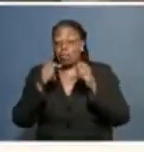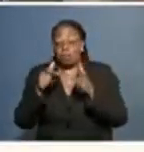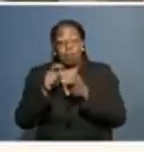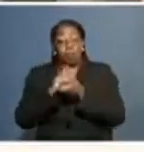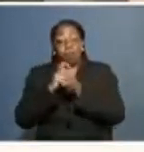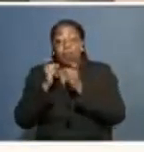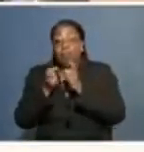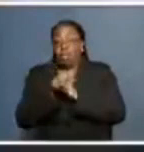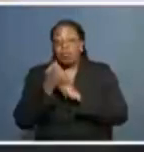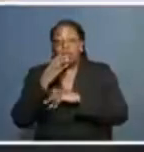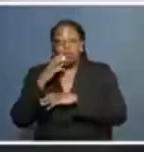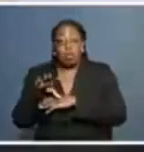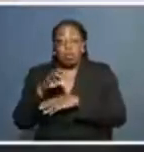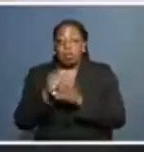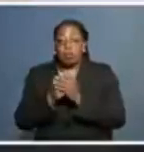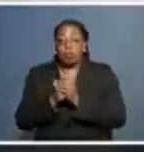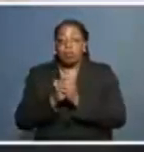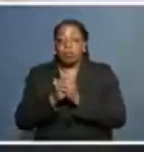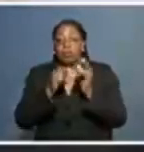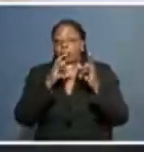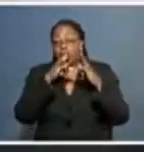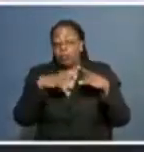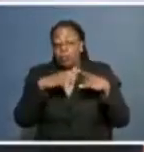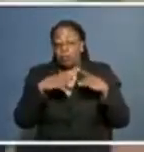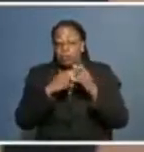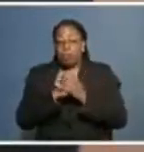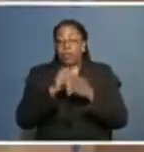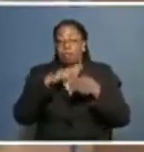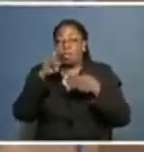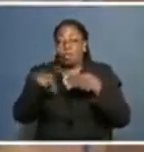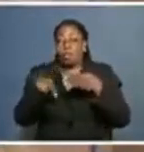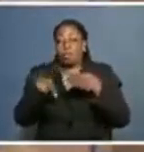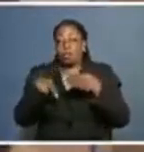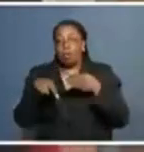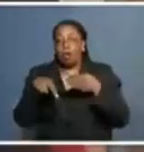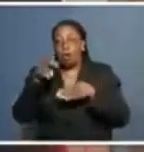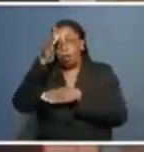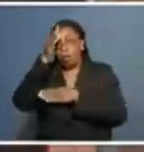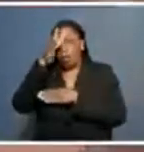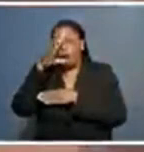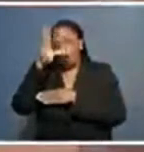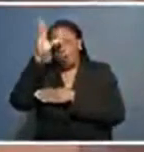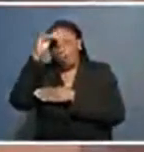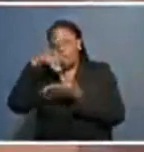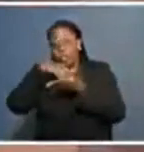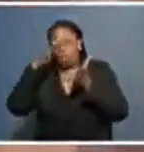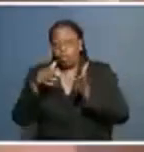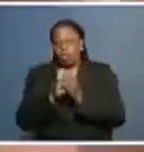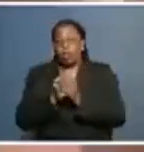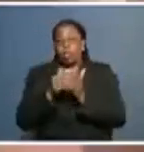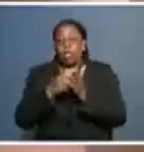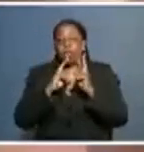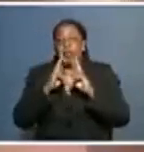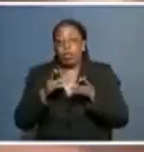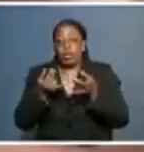a turn for the worst. A midday campus melee resulting in the stabbing of a male student. It's reported that the incident